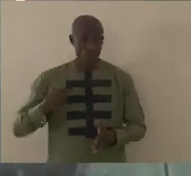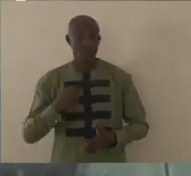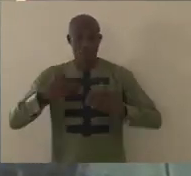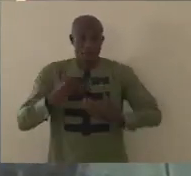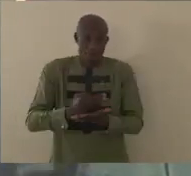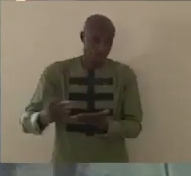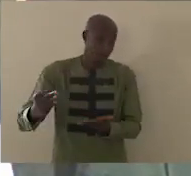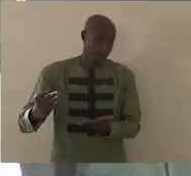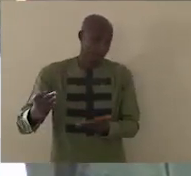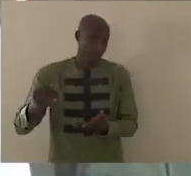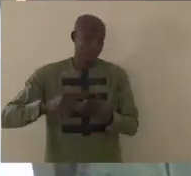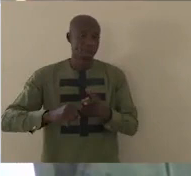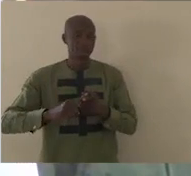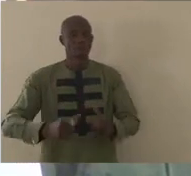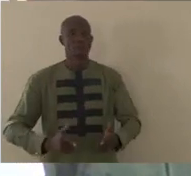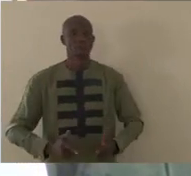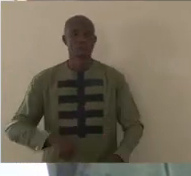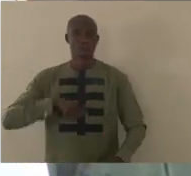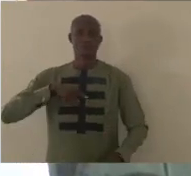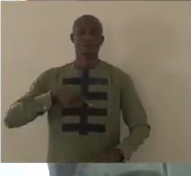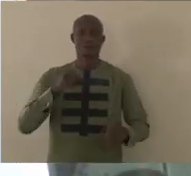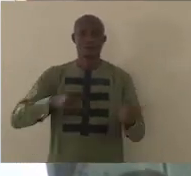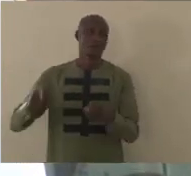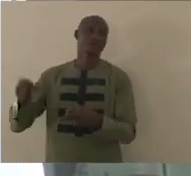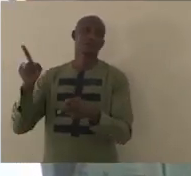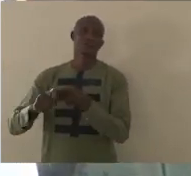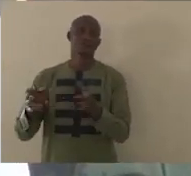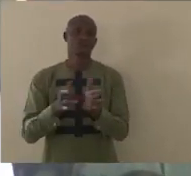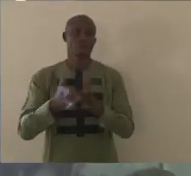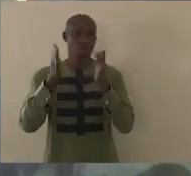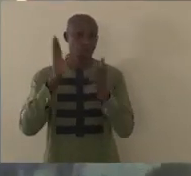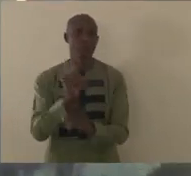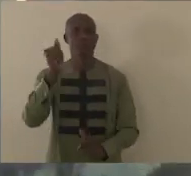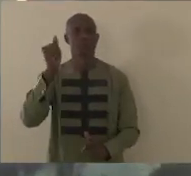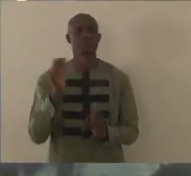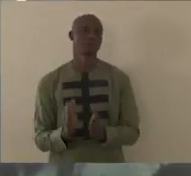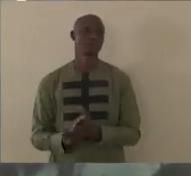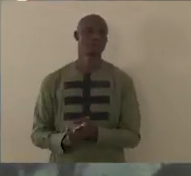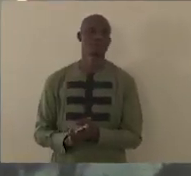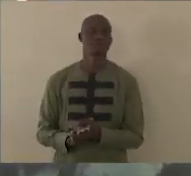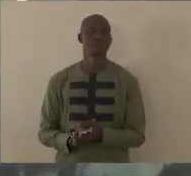have failed to live according to the tenets of our Christian belief.